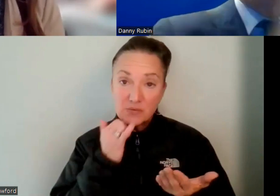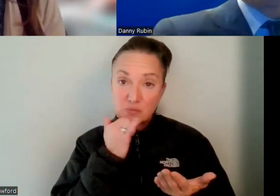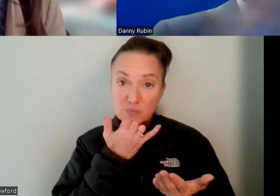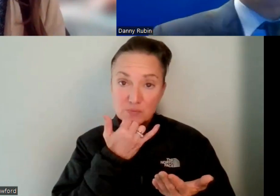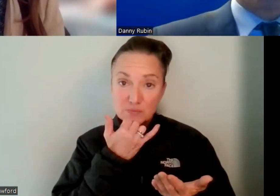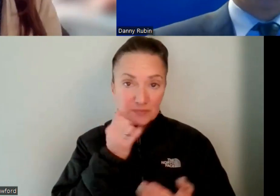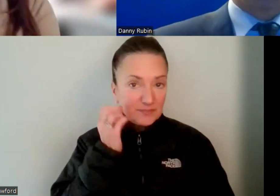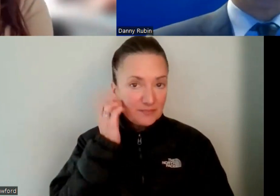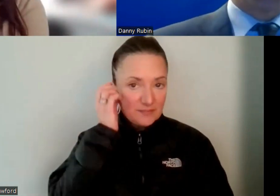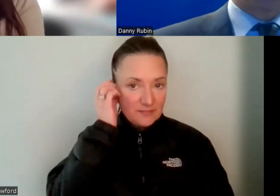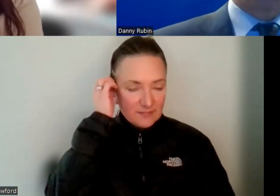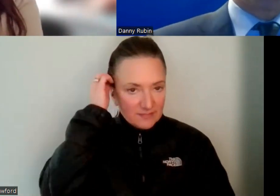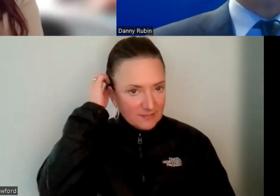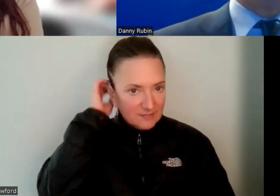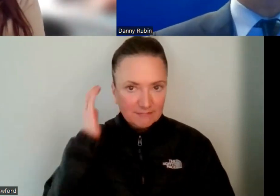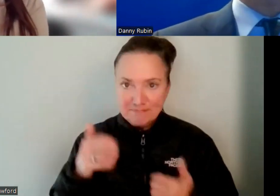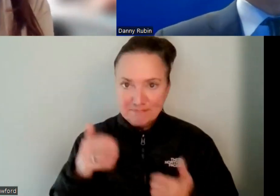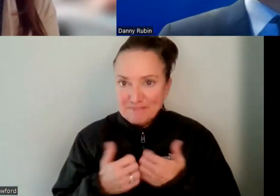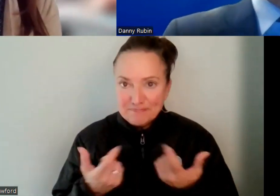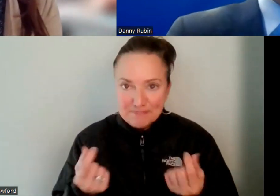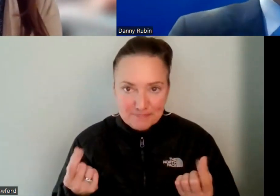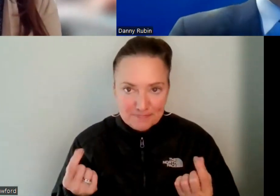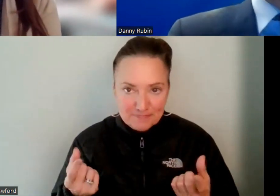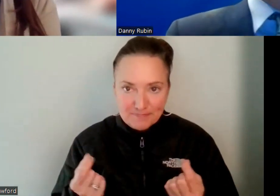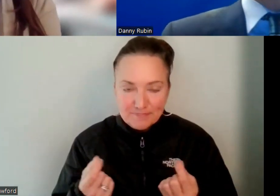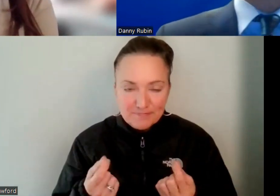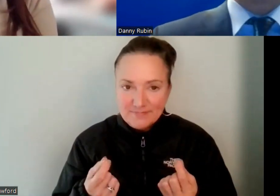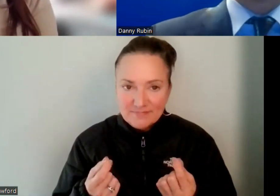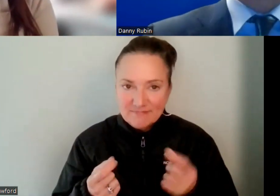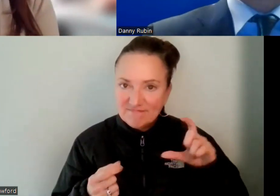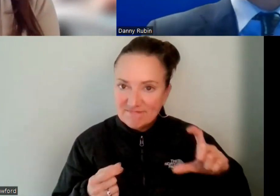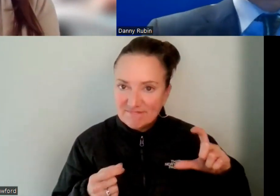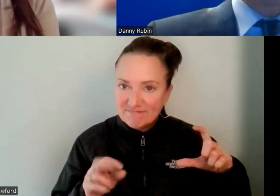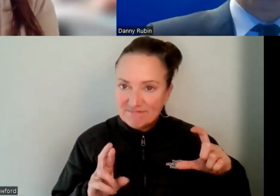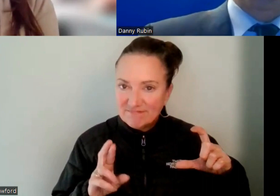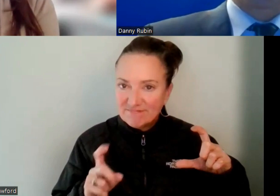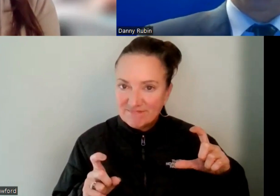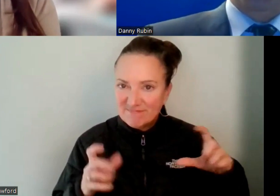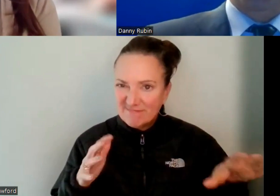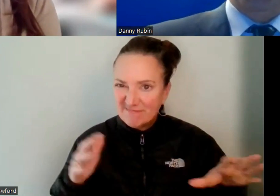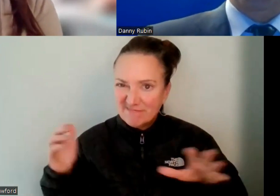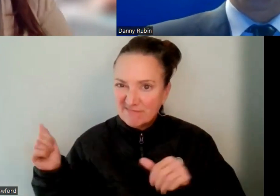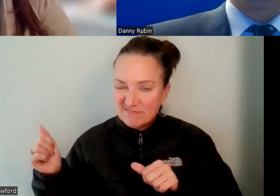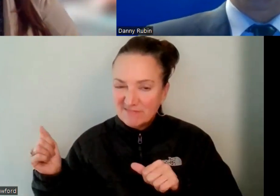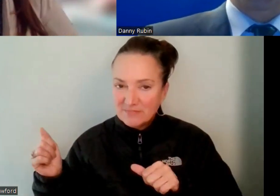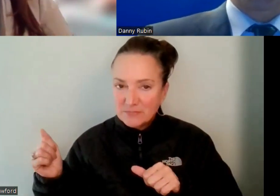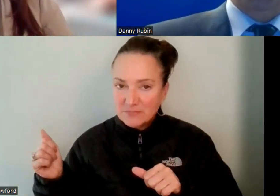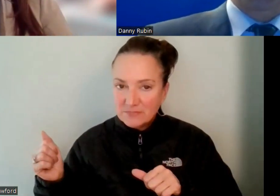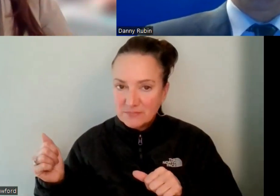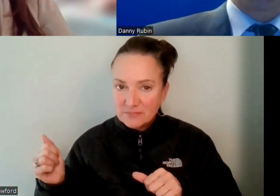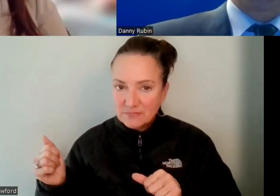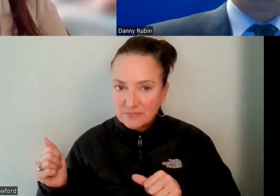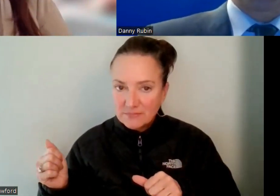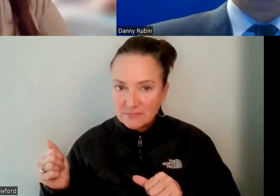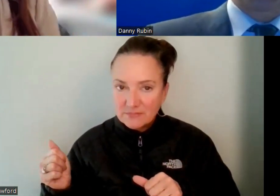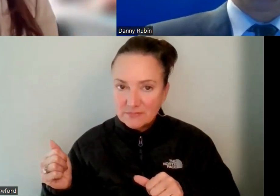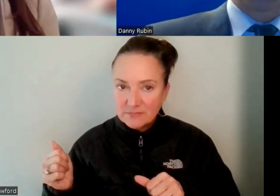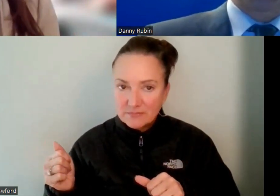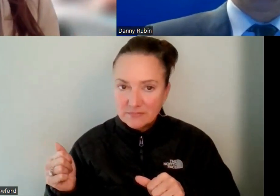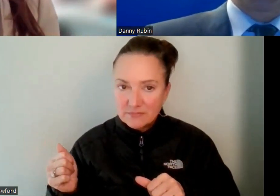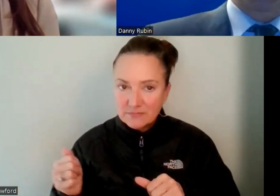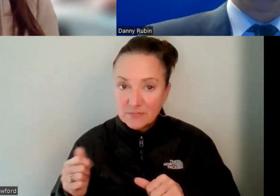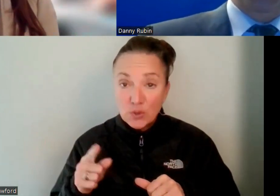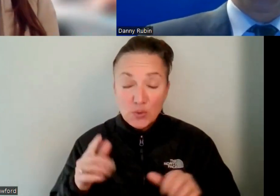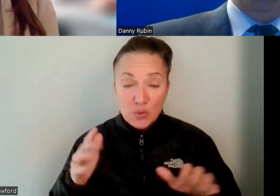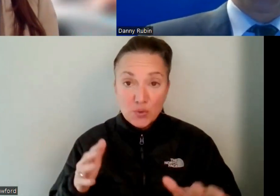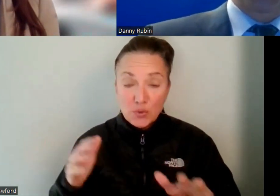They leave the yeah, store. You don't know what they just did with what you gave them. You can't exactly. see it anymore. So the manager kept saying, you went outside the pharmacy, so there's nothing we